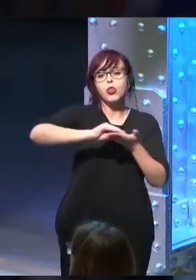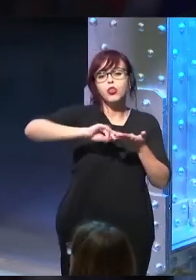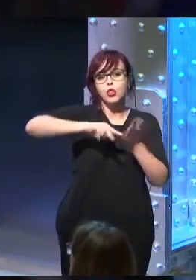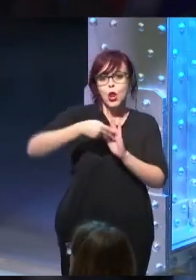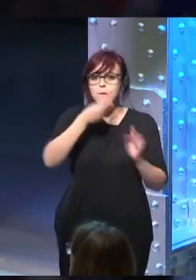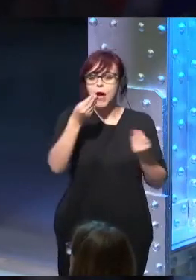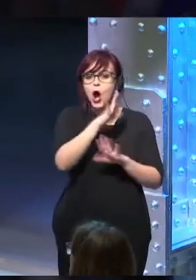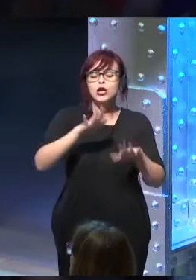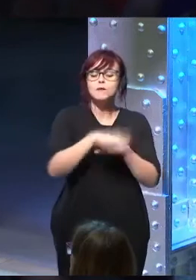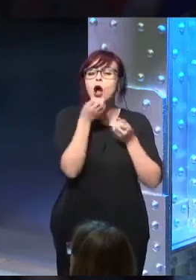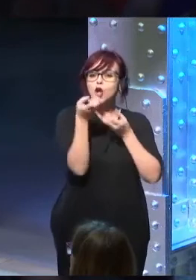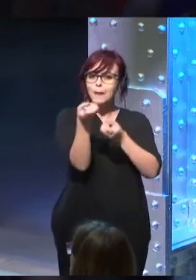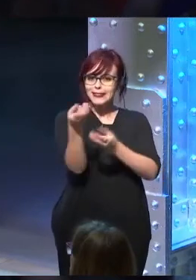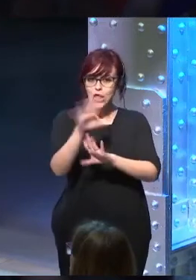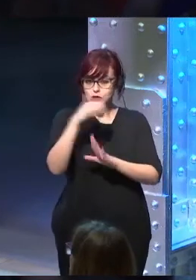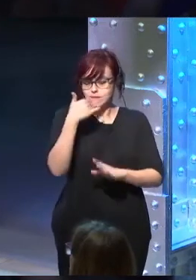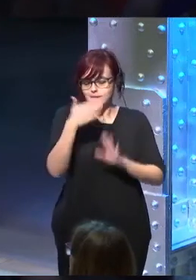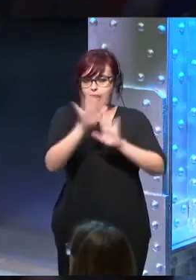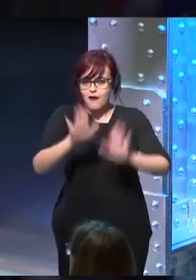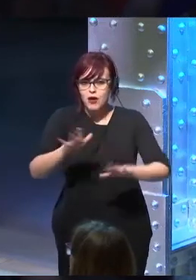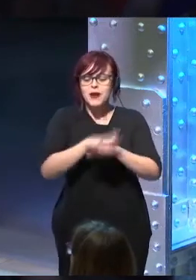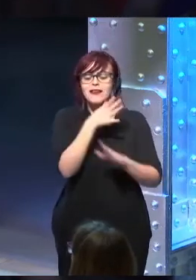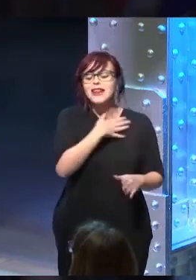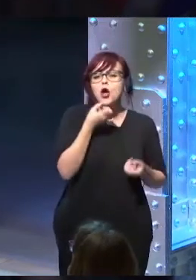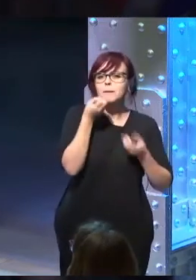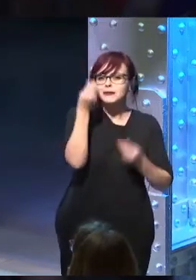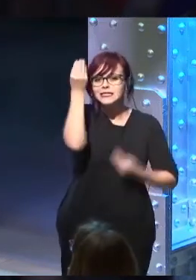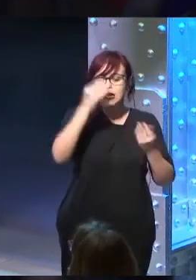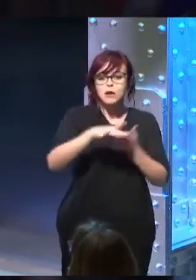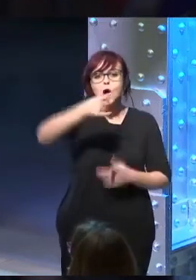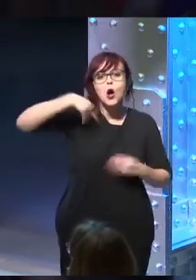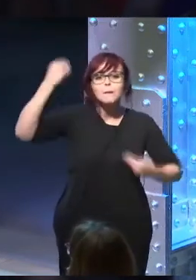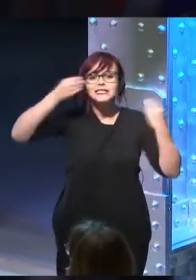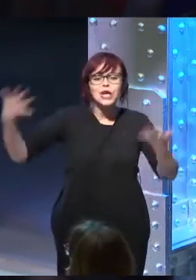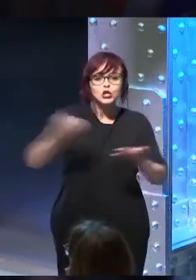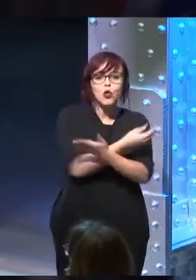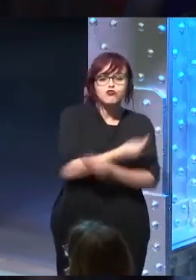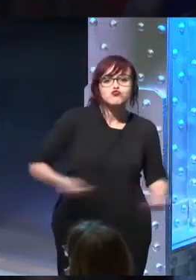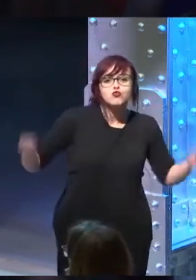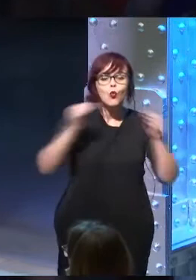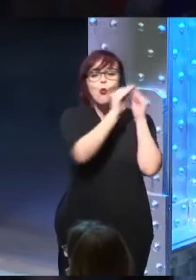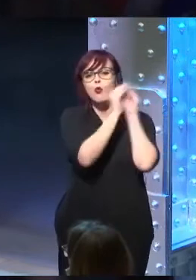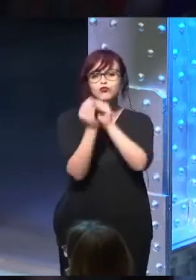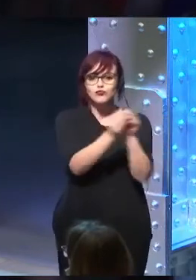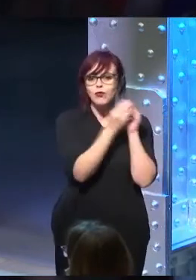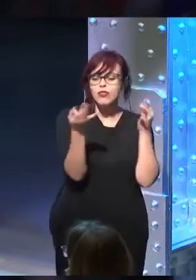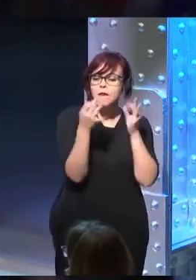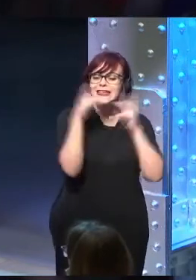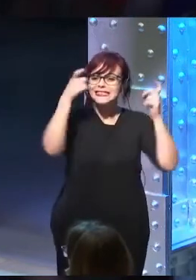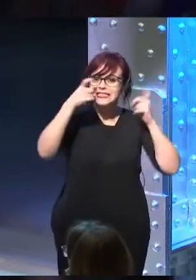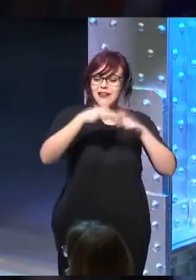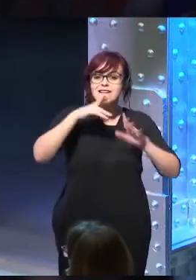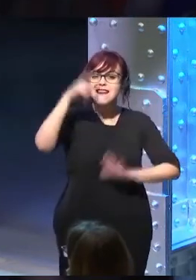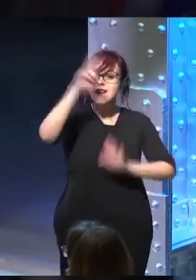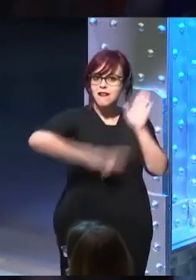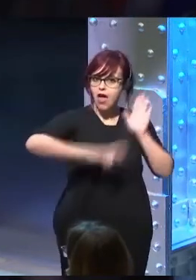First, I think it does help to think together, and more fundamentally, about the rules of